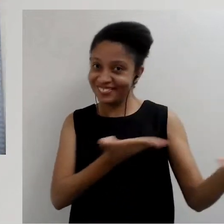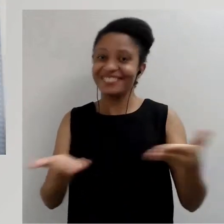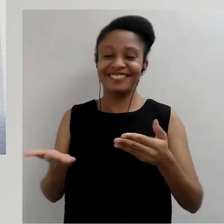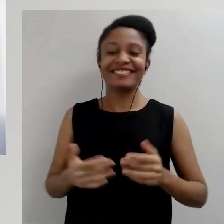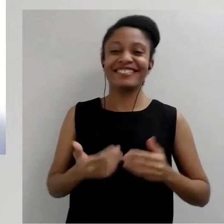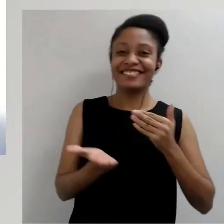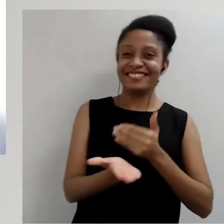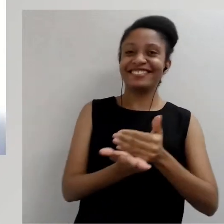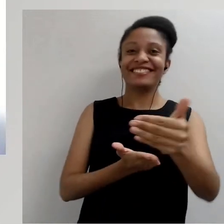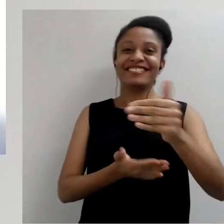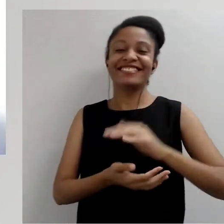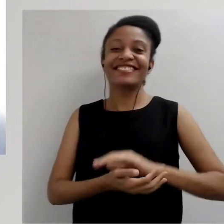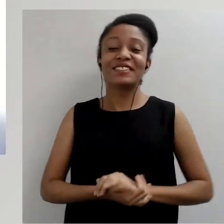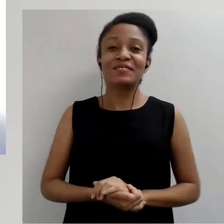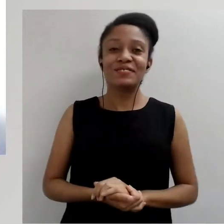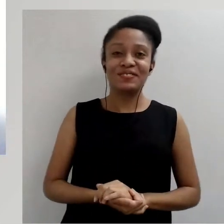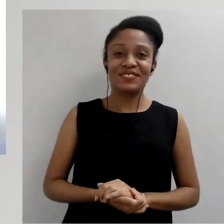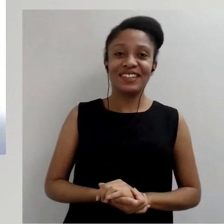yours.